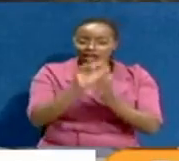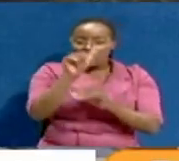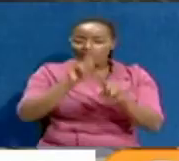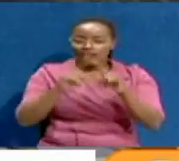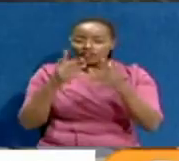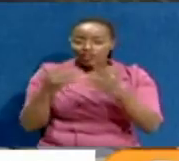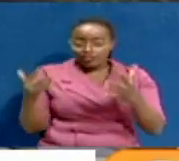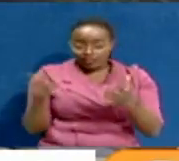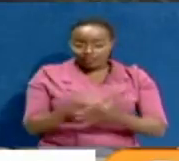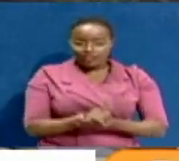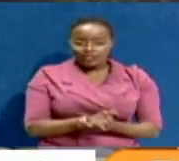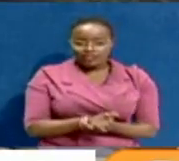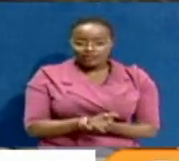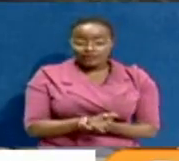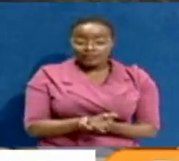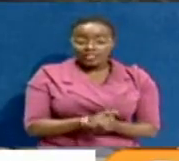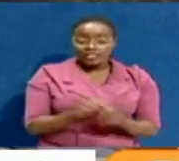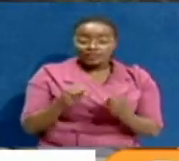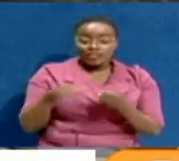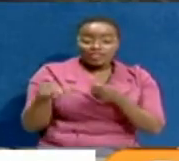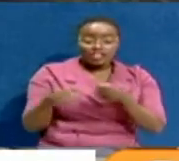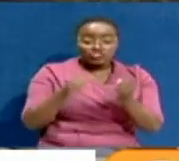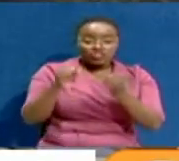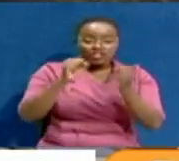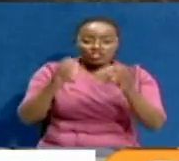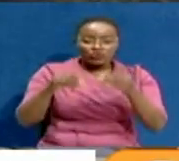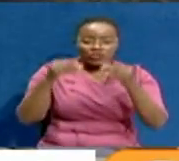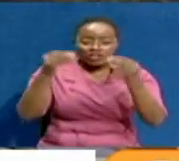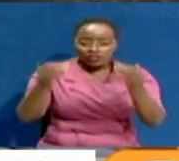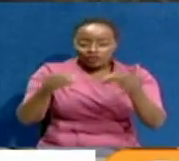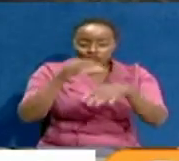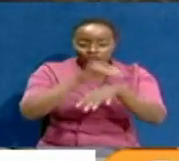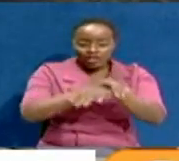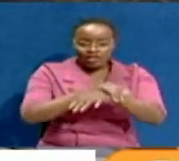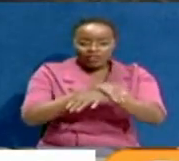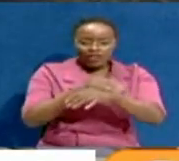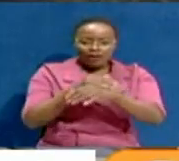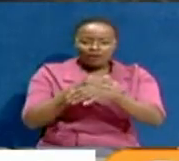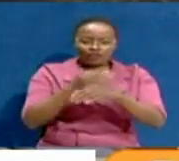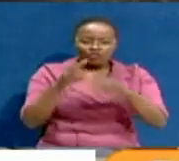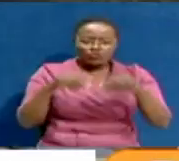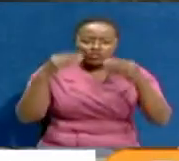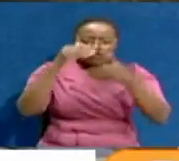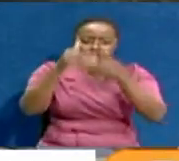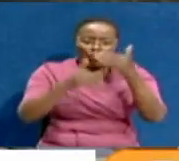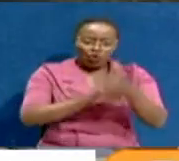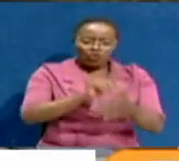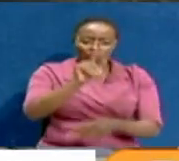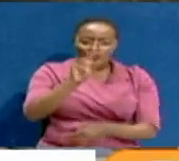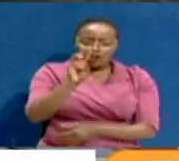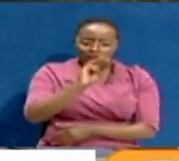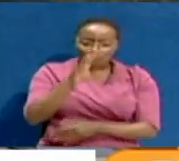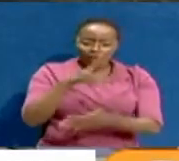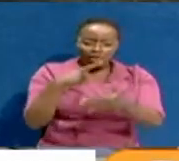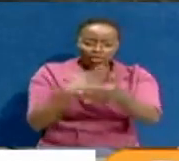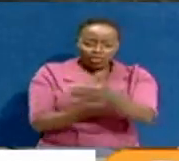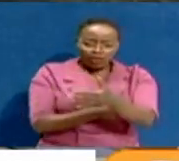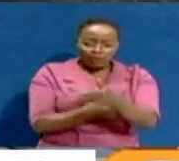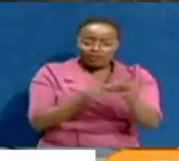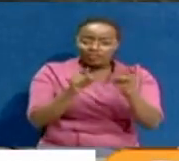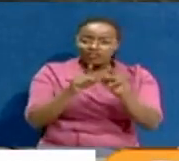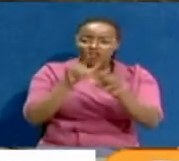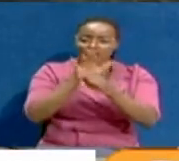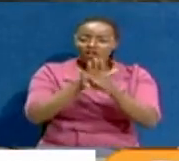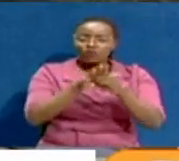on. The strategy is to give out, we received 1 million doses, is to give out all the 1 million to try and vaccinate as